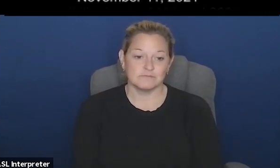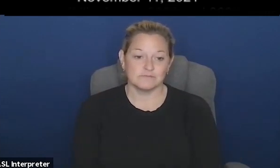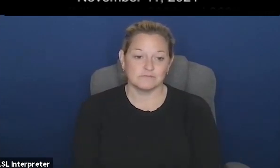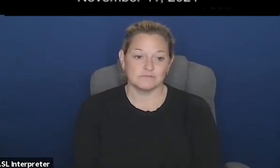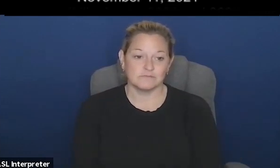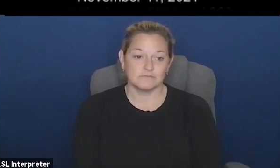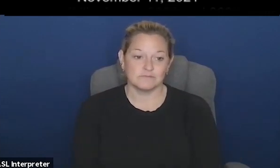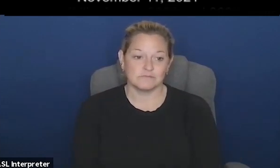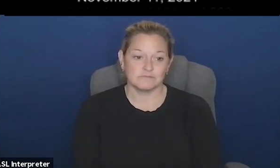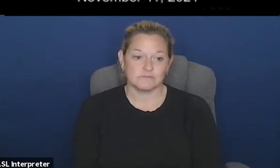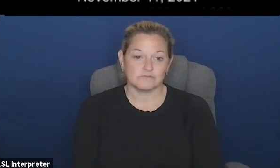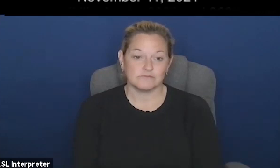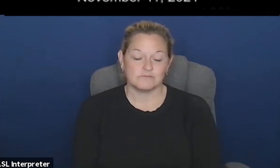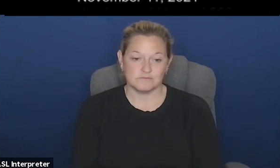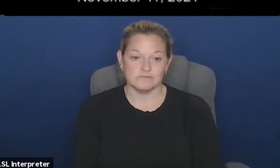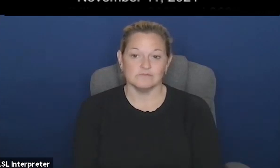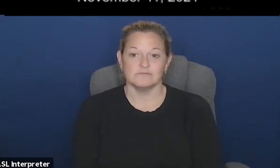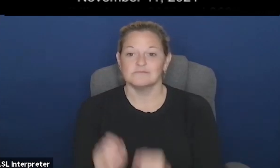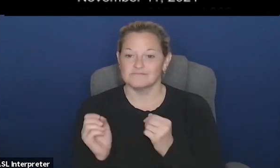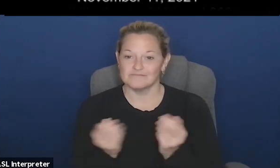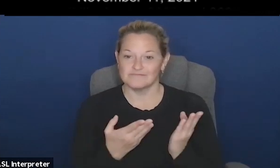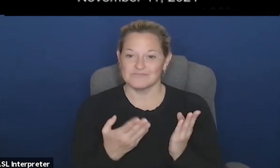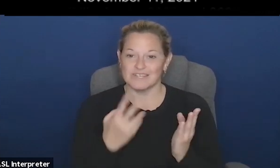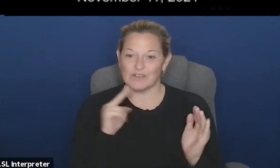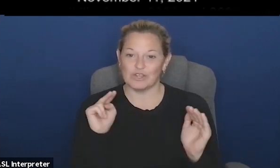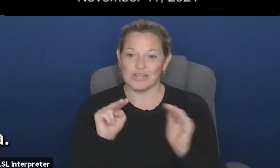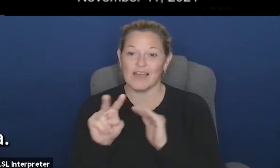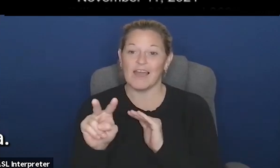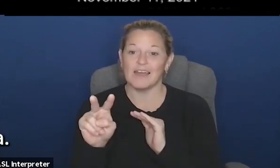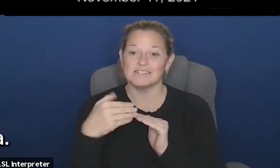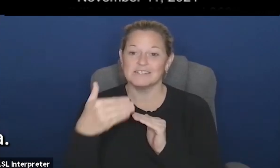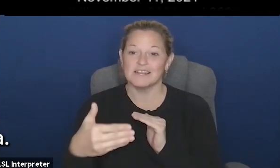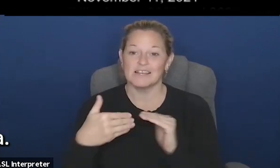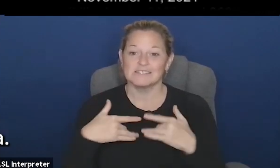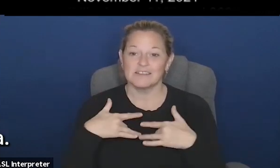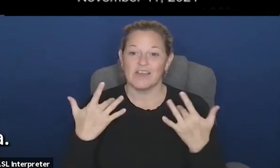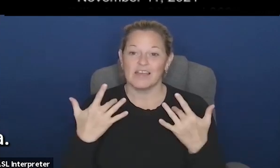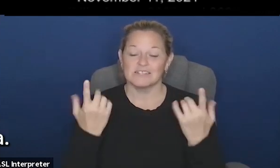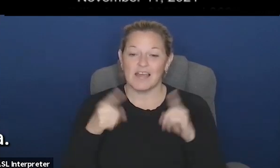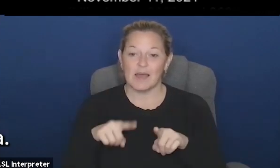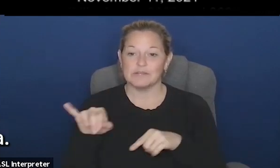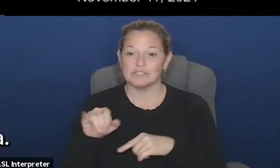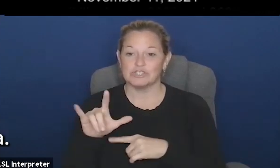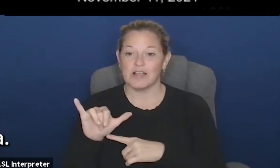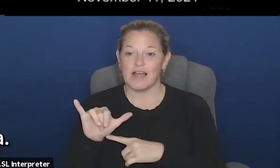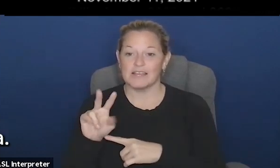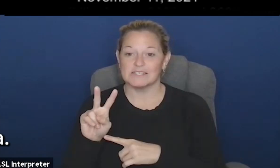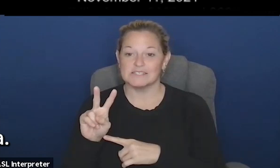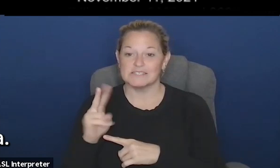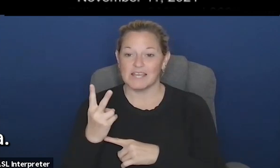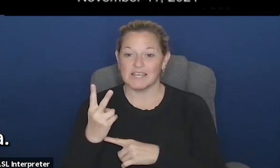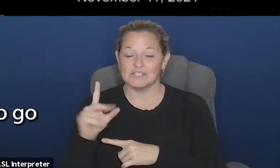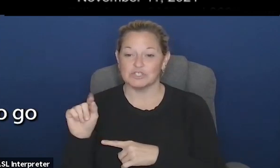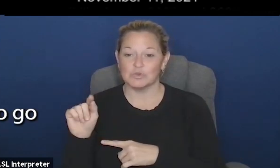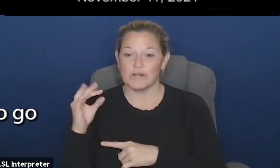There we go. Okay, so then we were looking ahead to the next event, which happened in July 2nd, 2019 in